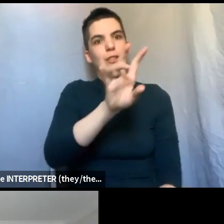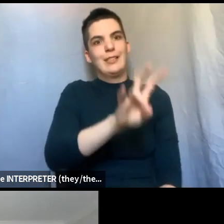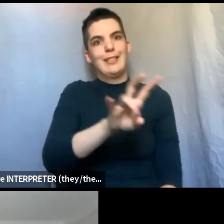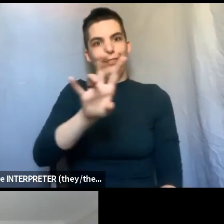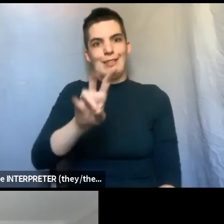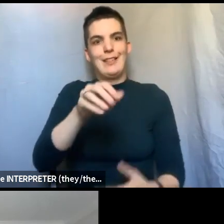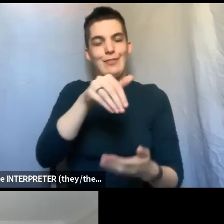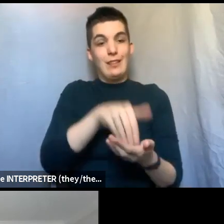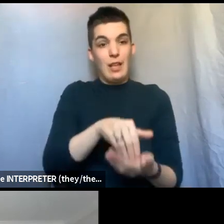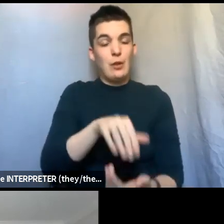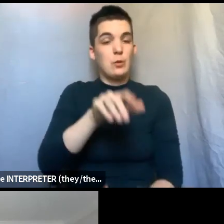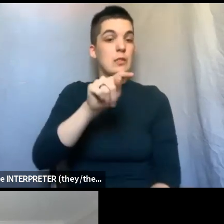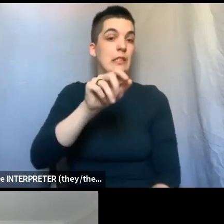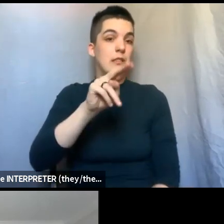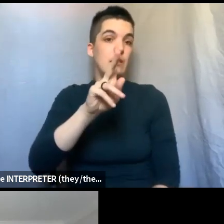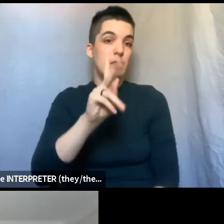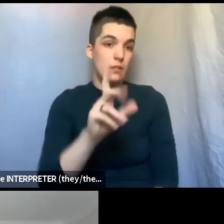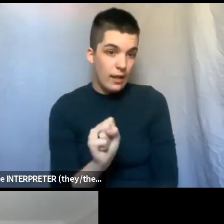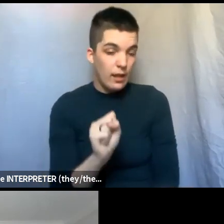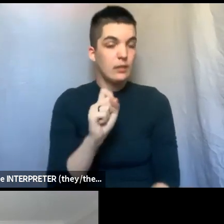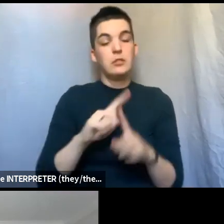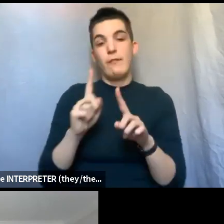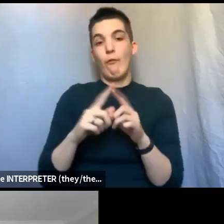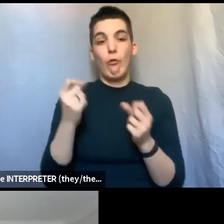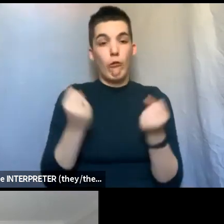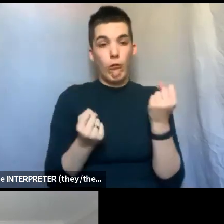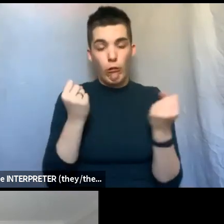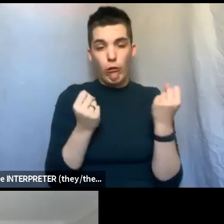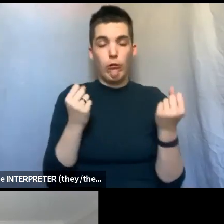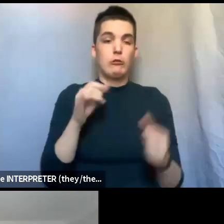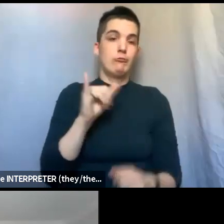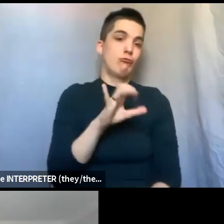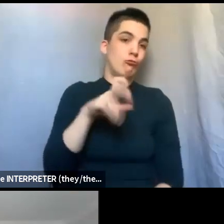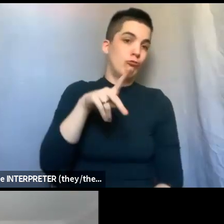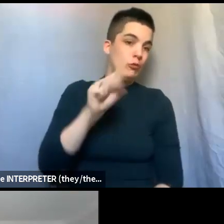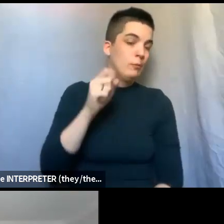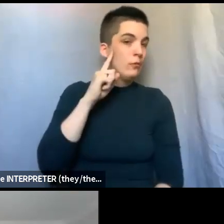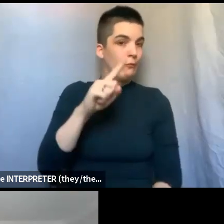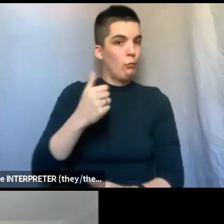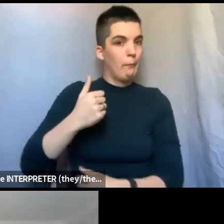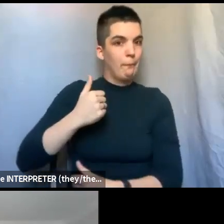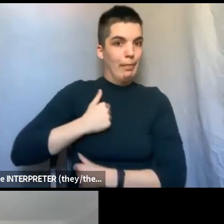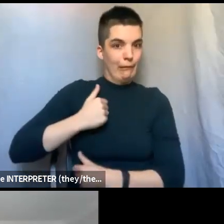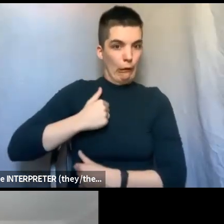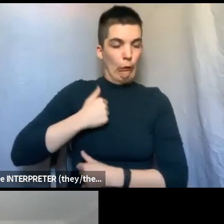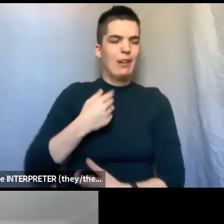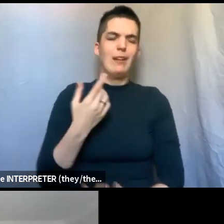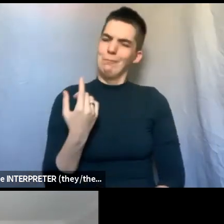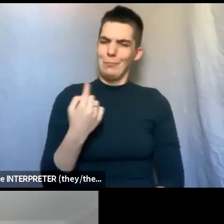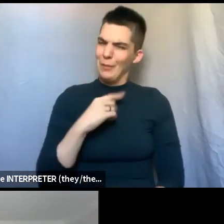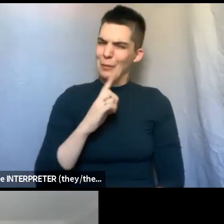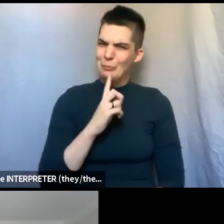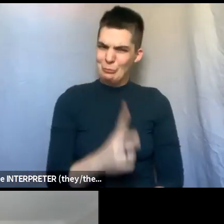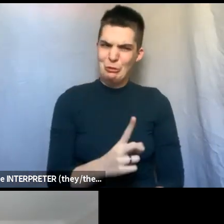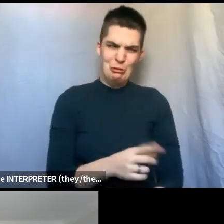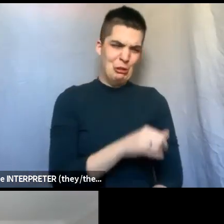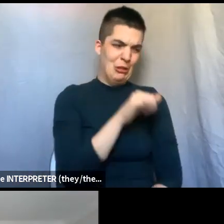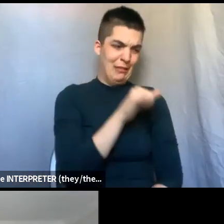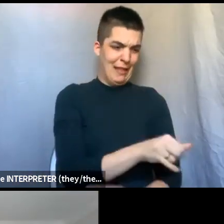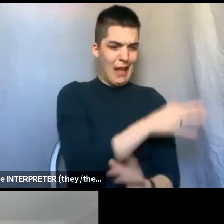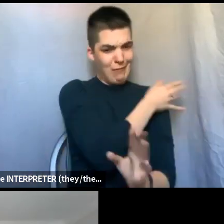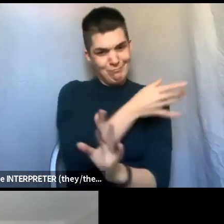277,896 tanks, armored cars, and jeeps. I have to believe in 2020 we can make a